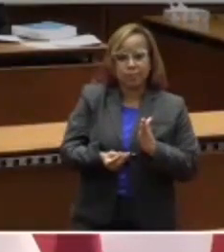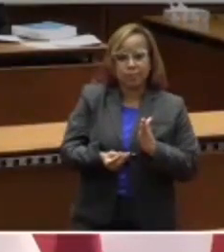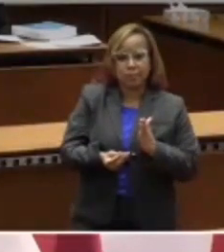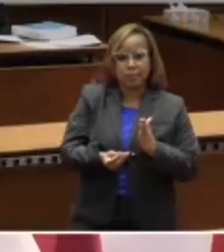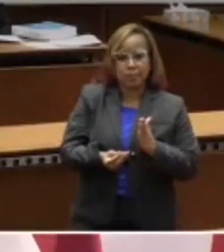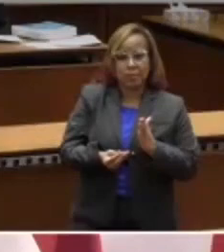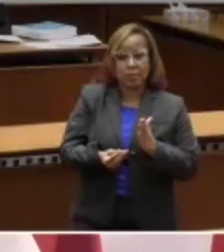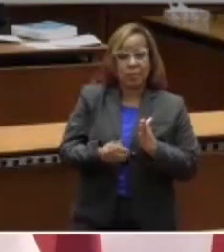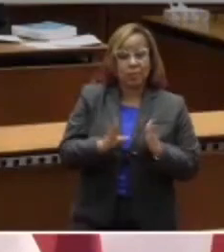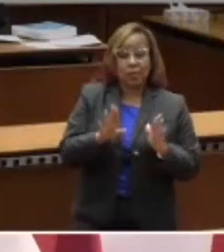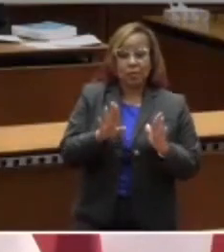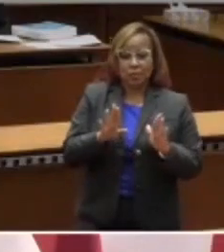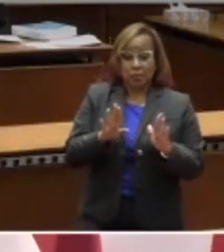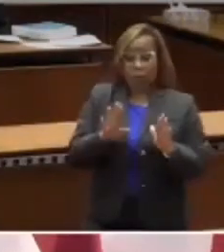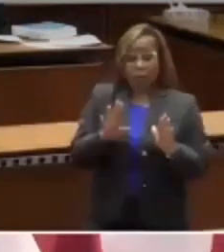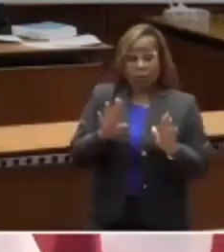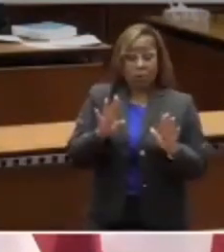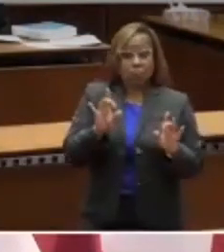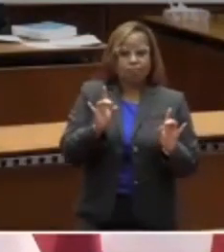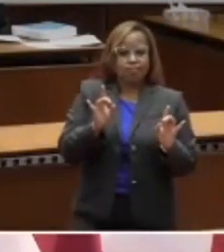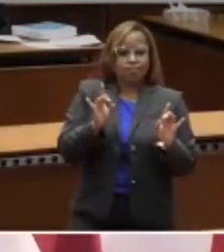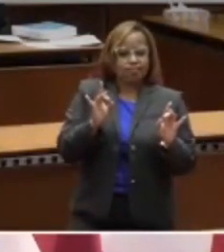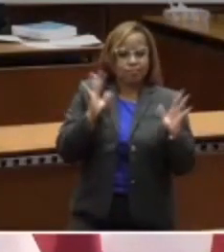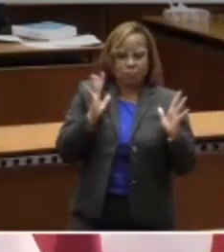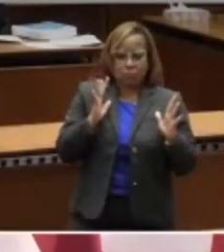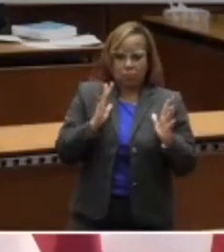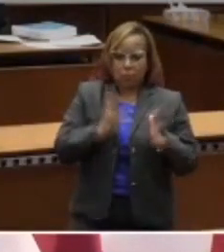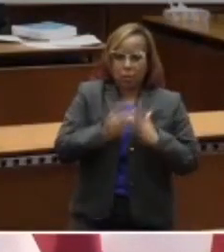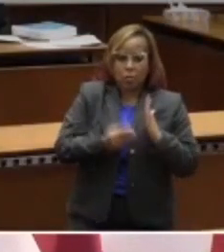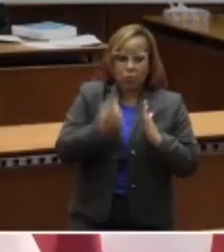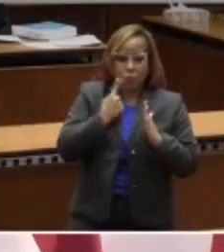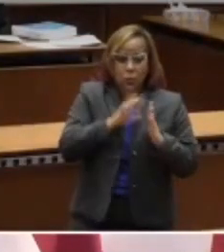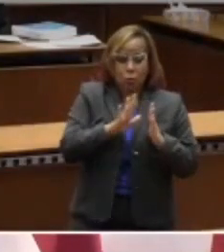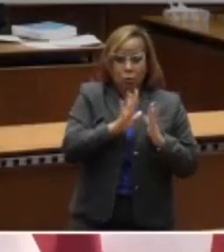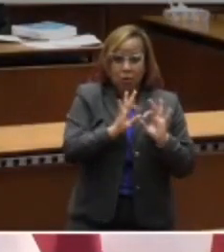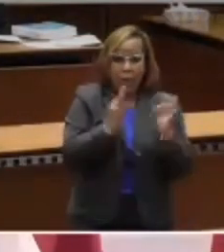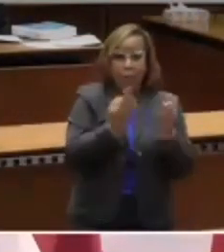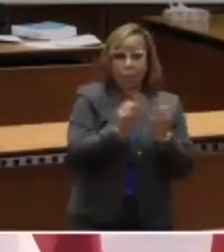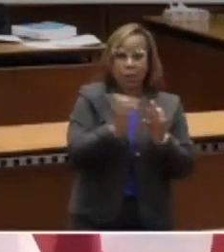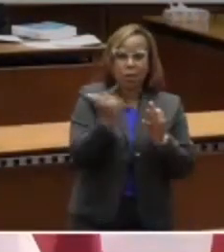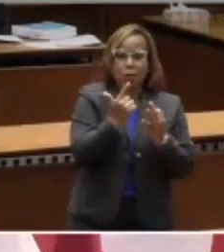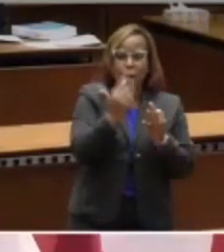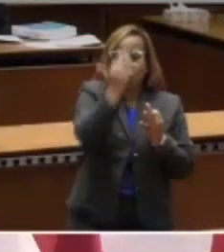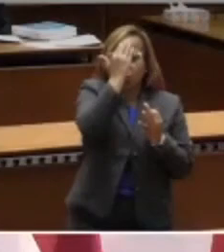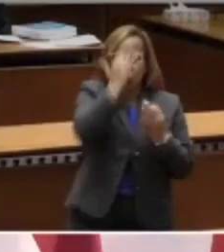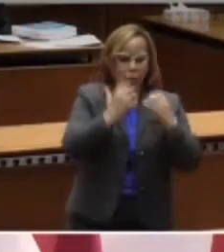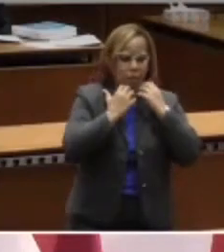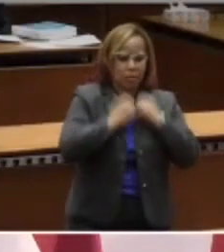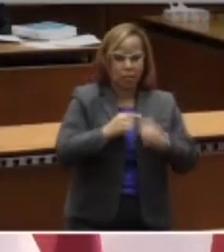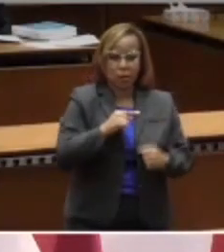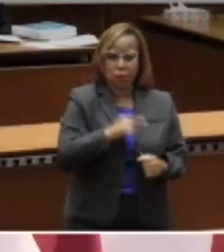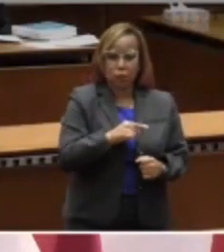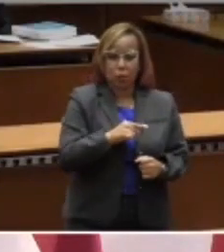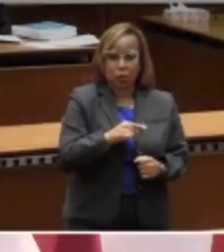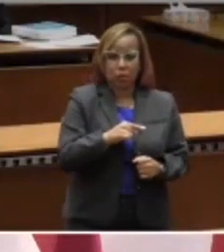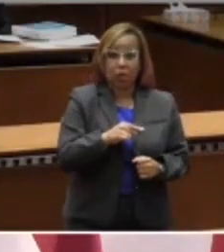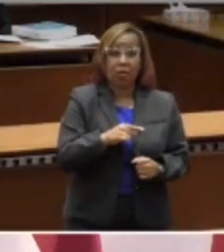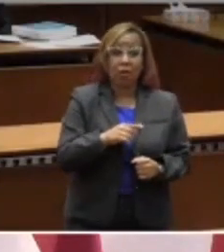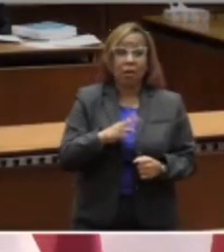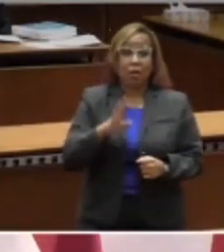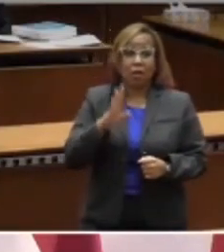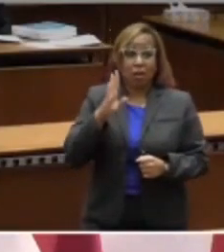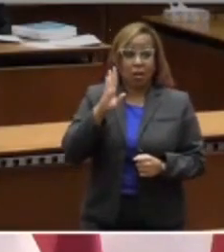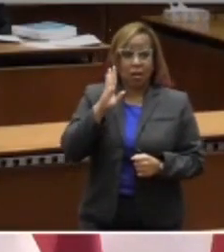That is a tragic loss for her family and all who knew and loved her, and will be the source